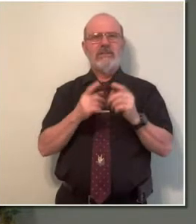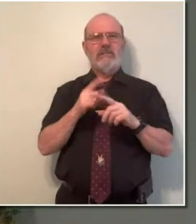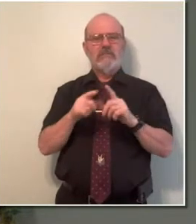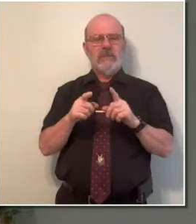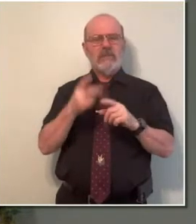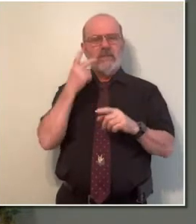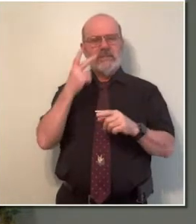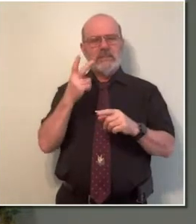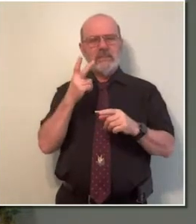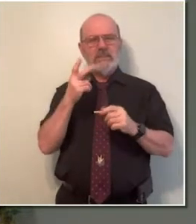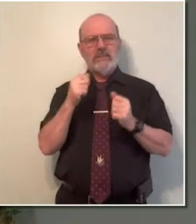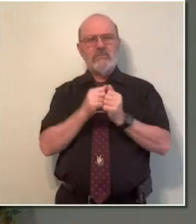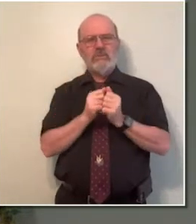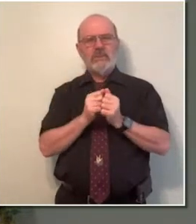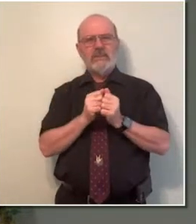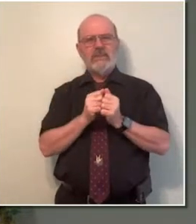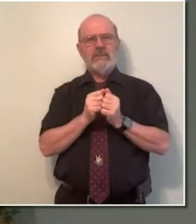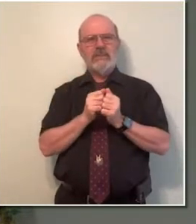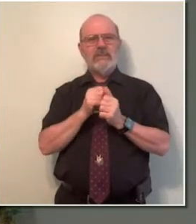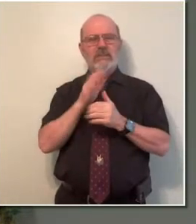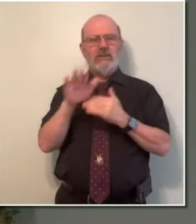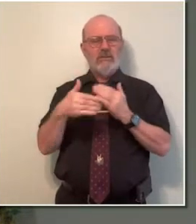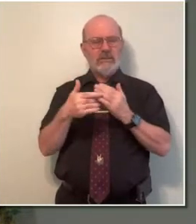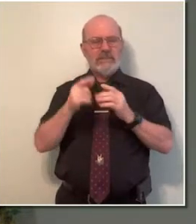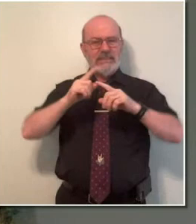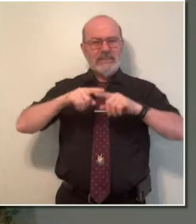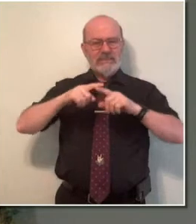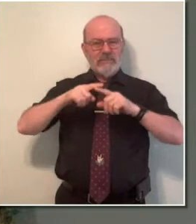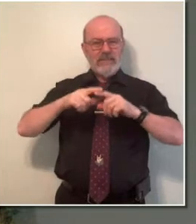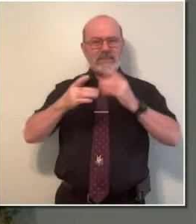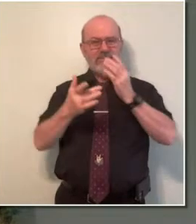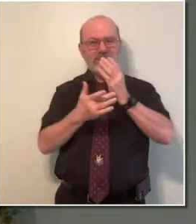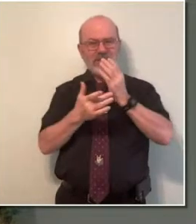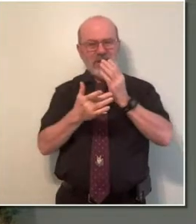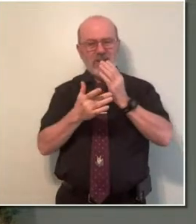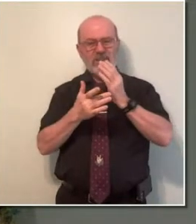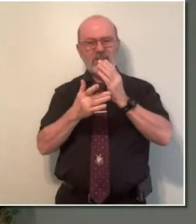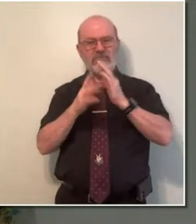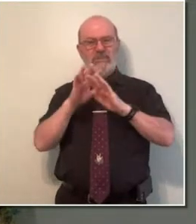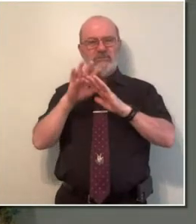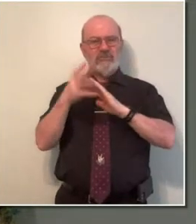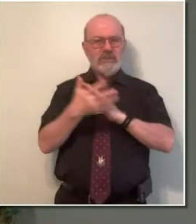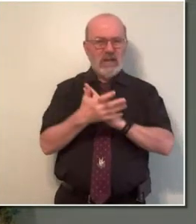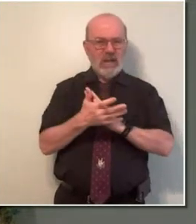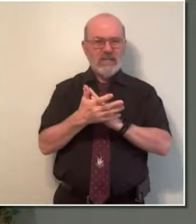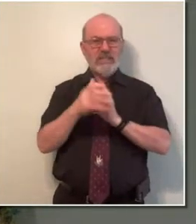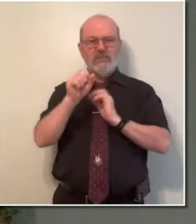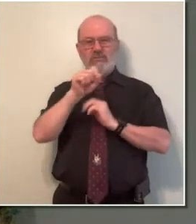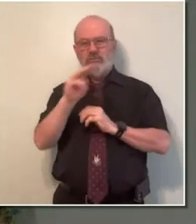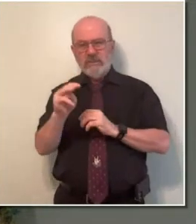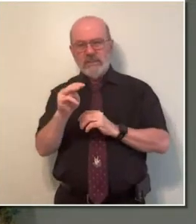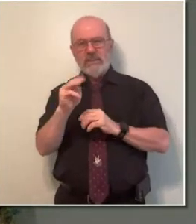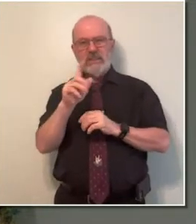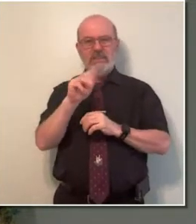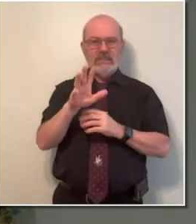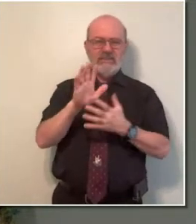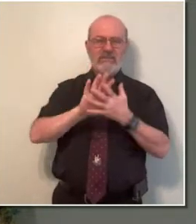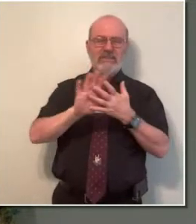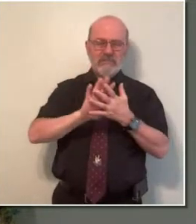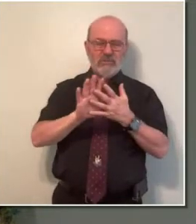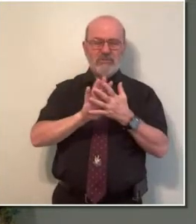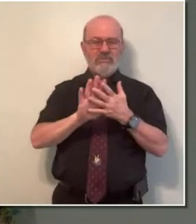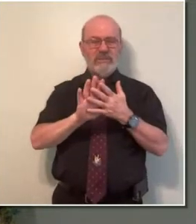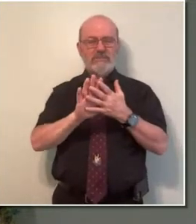with this total infiltration of society and social media and television and movies and you name